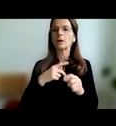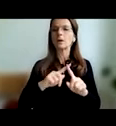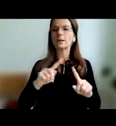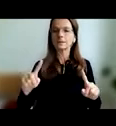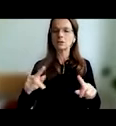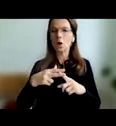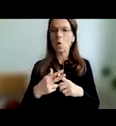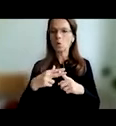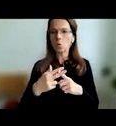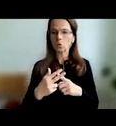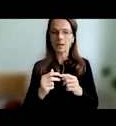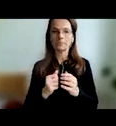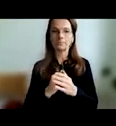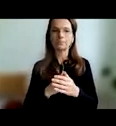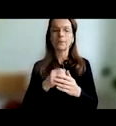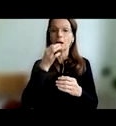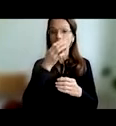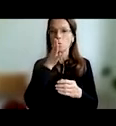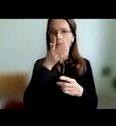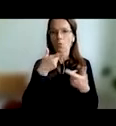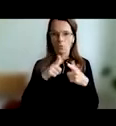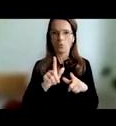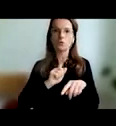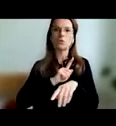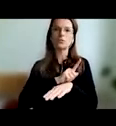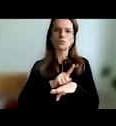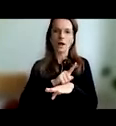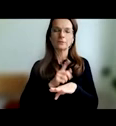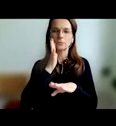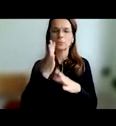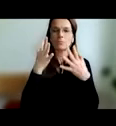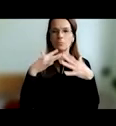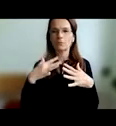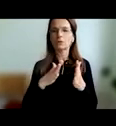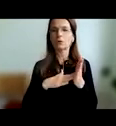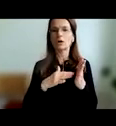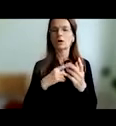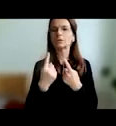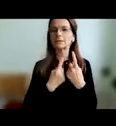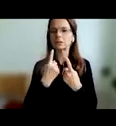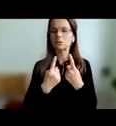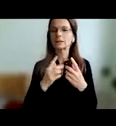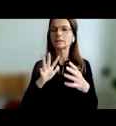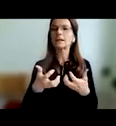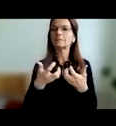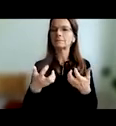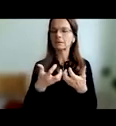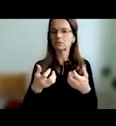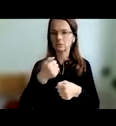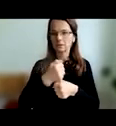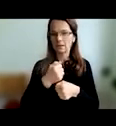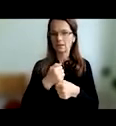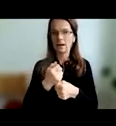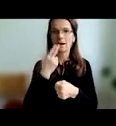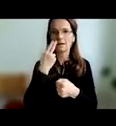speaker. In che caso mi dovoli tu di vim, And if ovvero I'll cazzo have in sola time, smere materia della I'll valedena tenuto also con la sporo talk